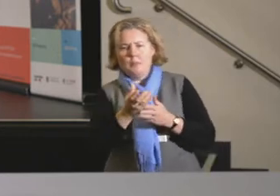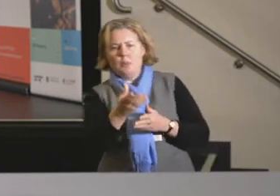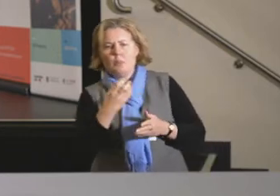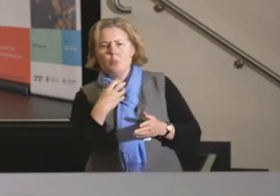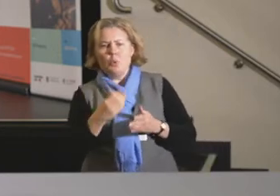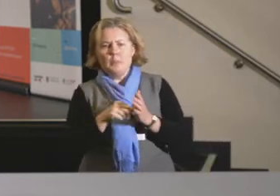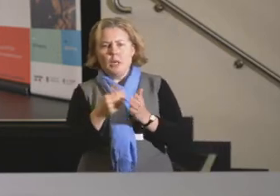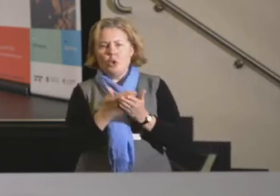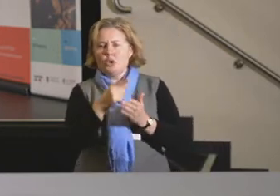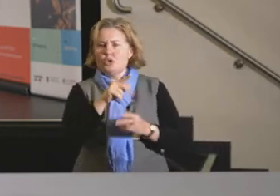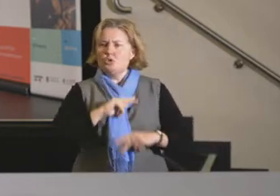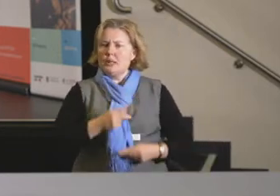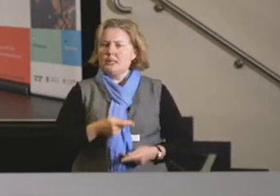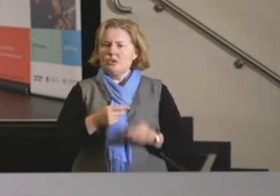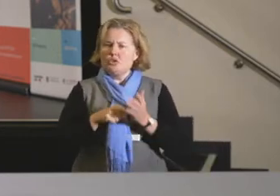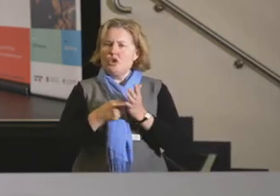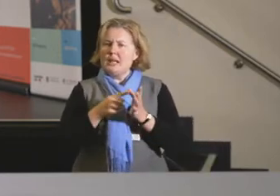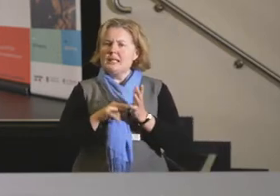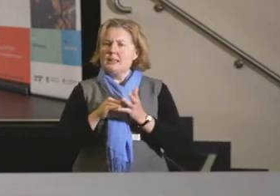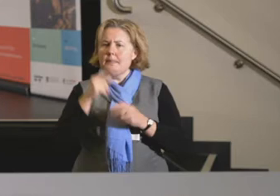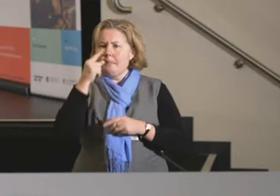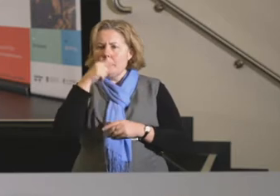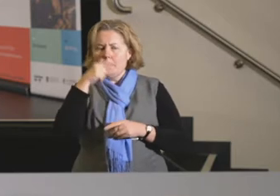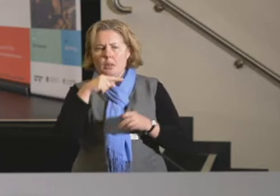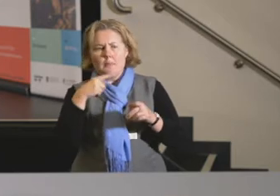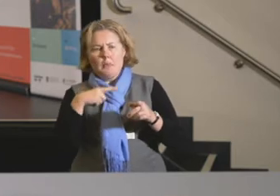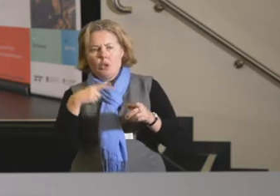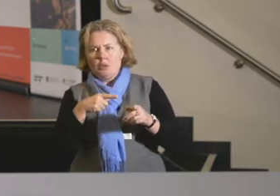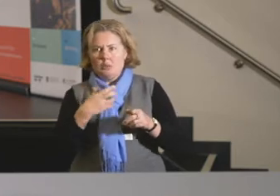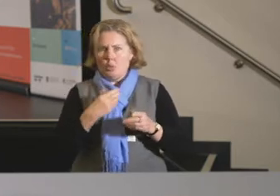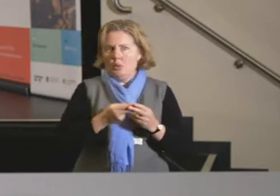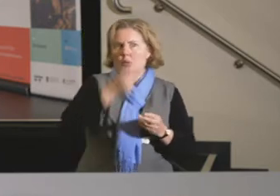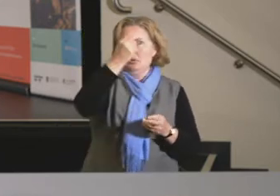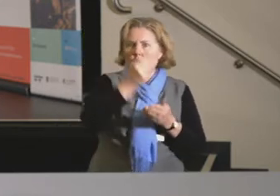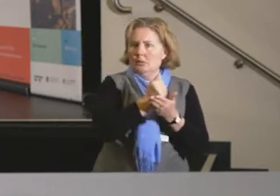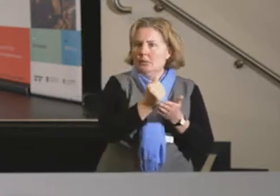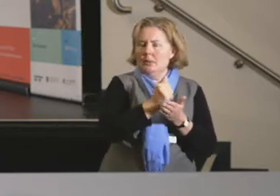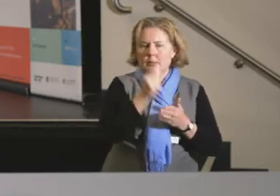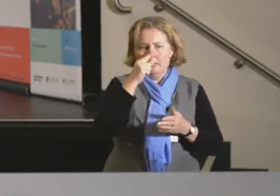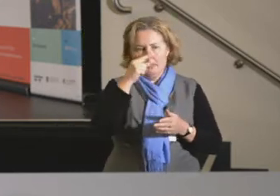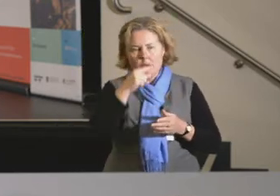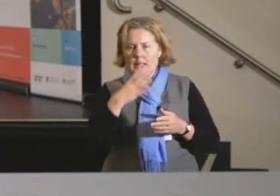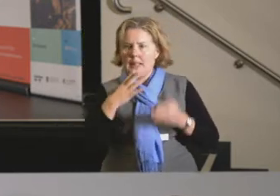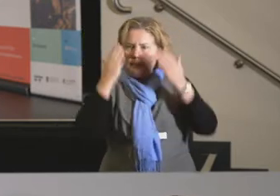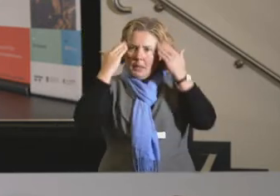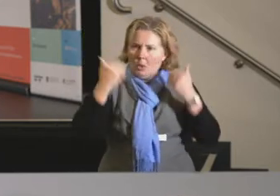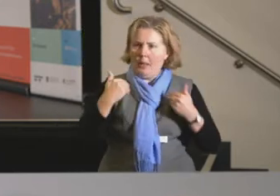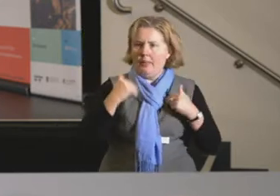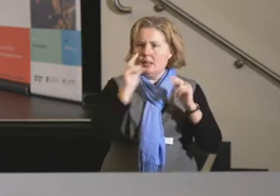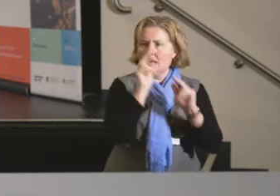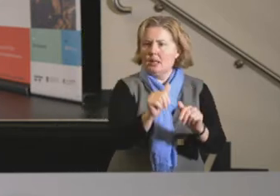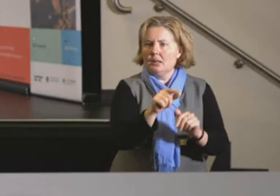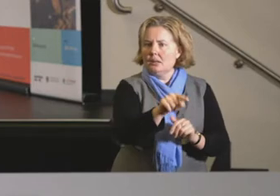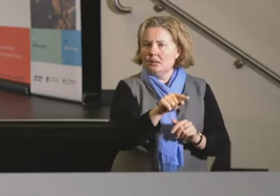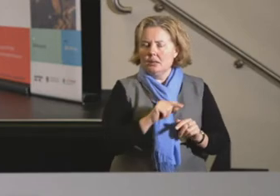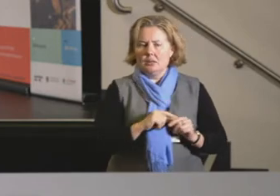mental ill health. So there's the warfare or conflict existing within those communities as well. That's something we have to endlessly guard against. And